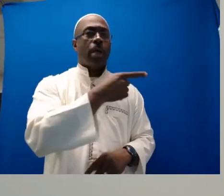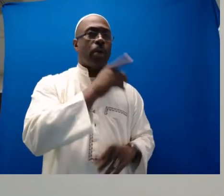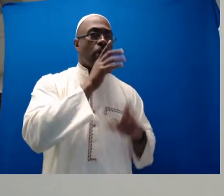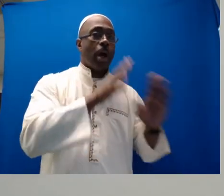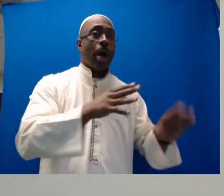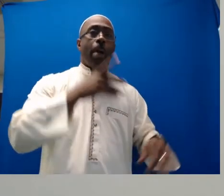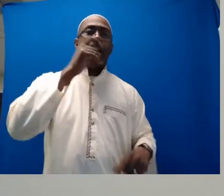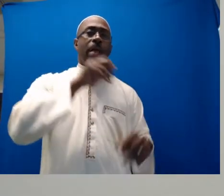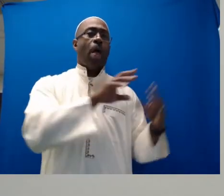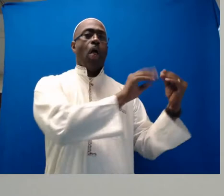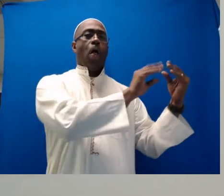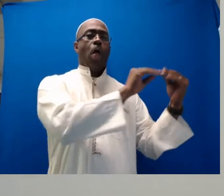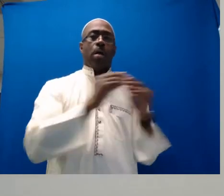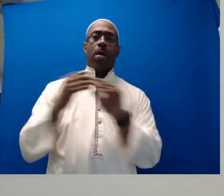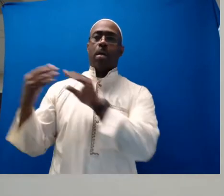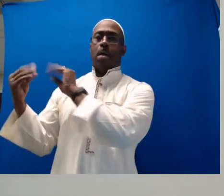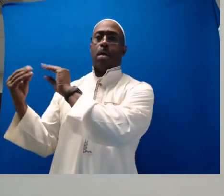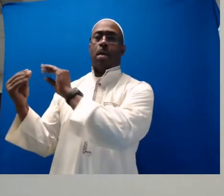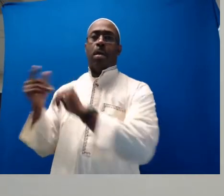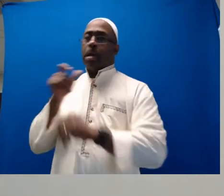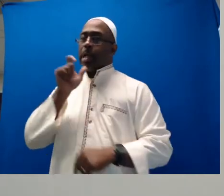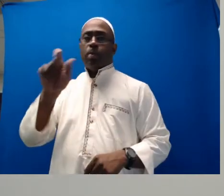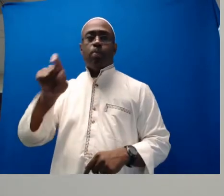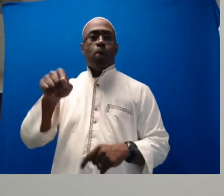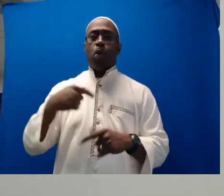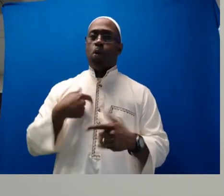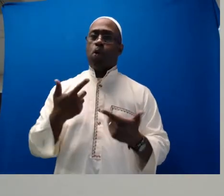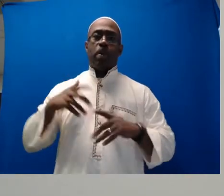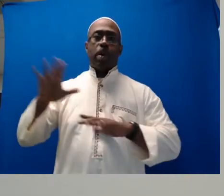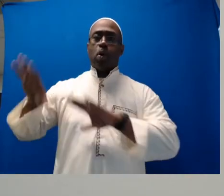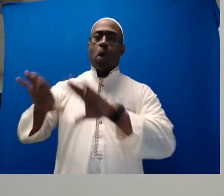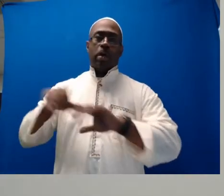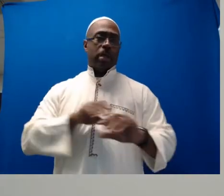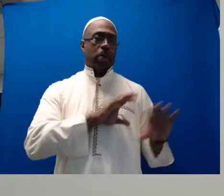they're talking and they're not supposed to be talking.